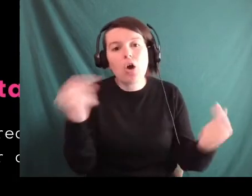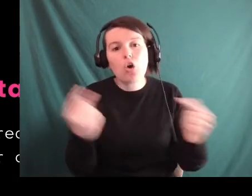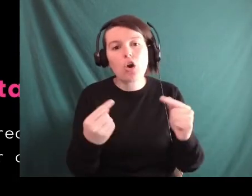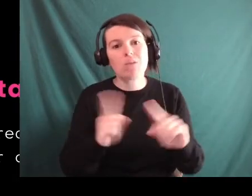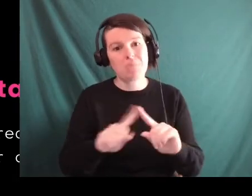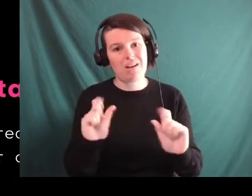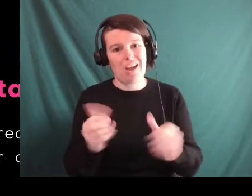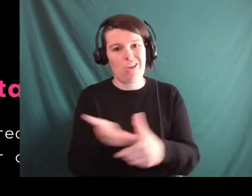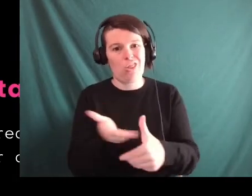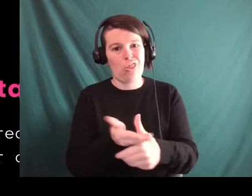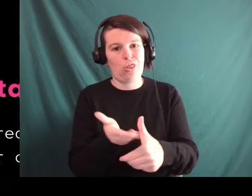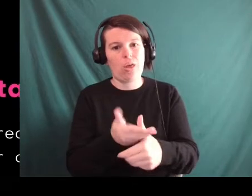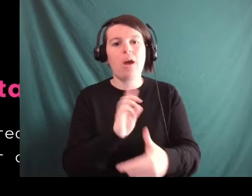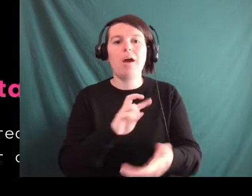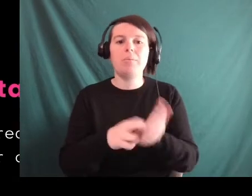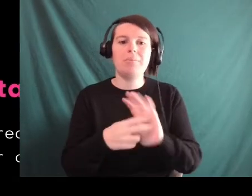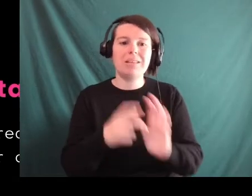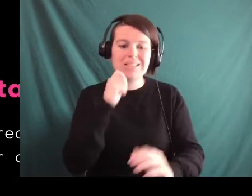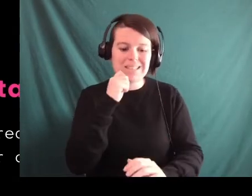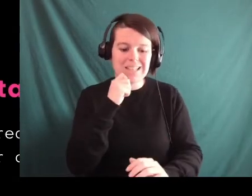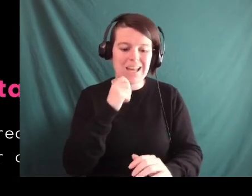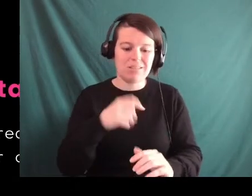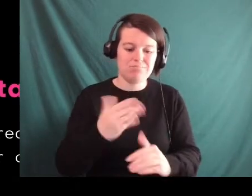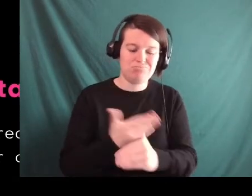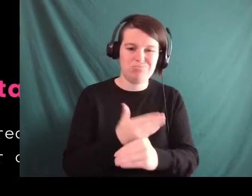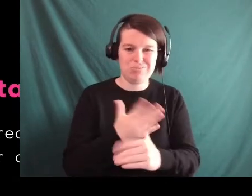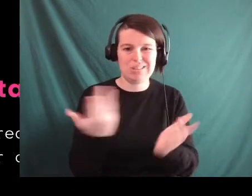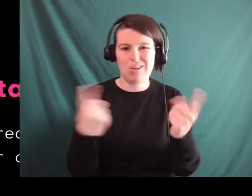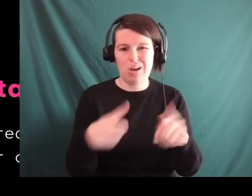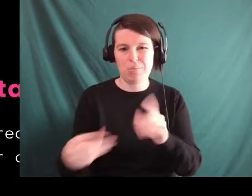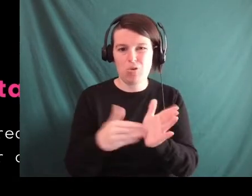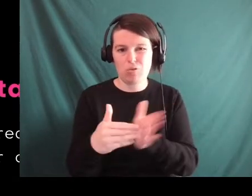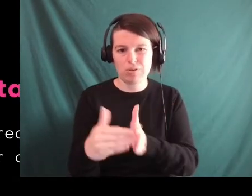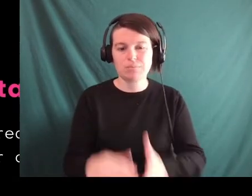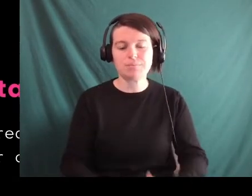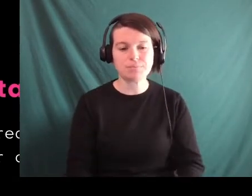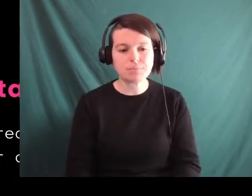of that skin irritation that some people report.